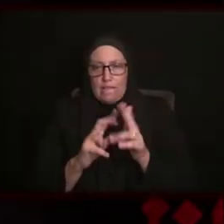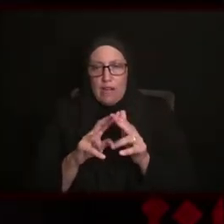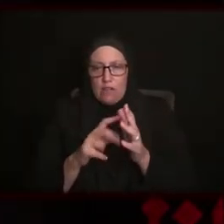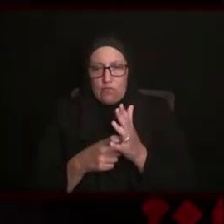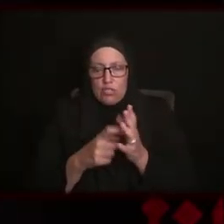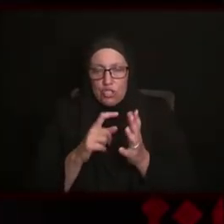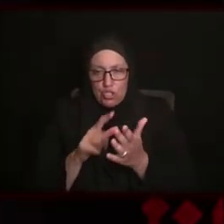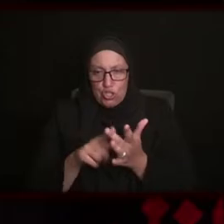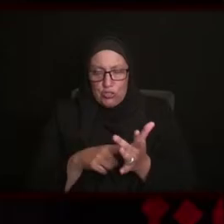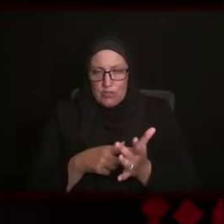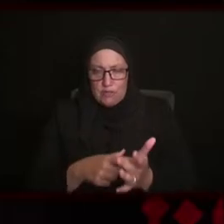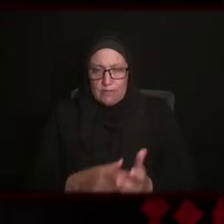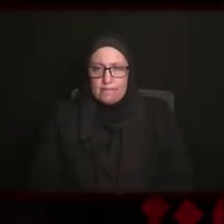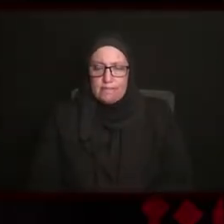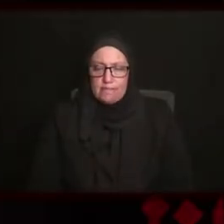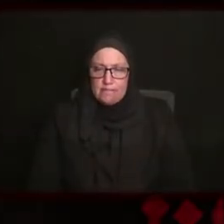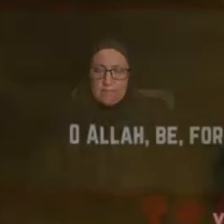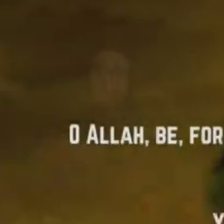Allahumma salli ala